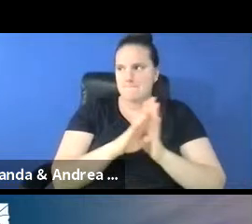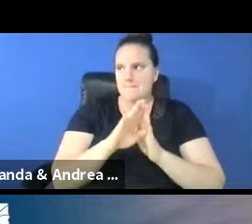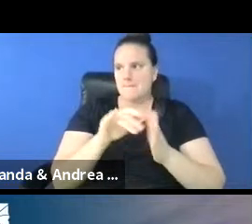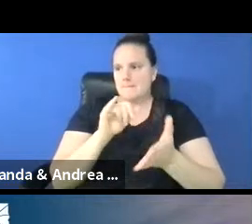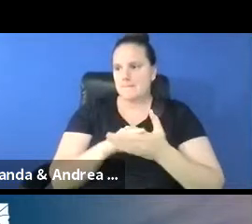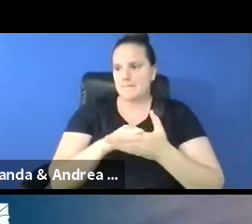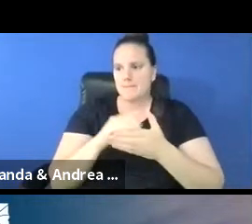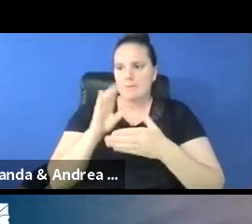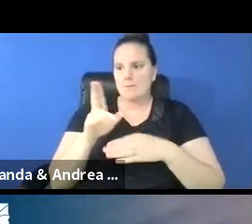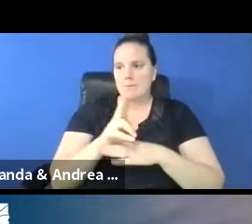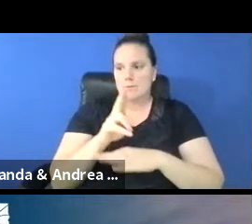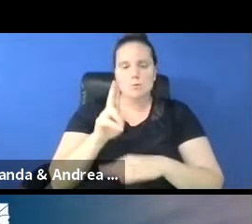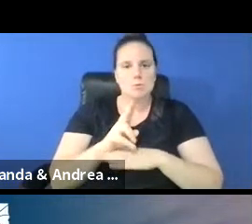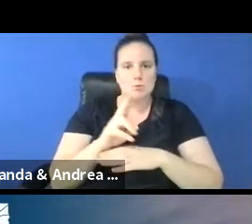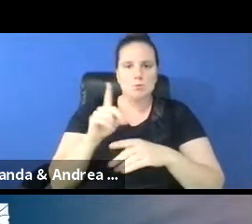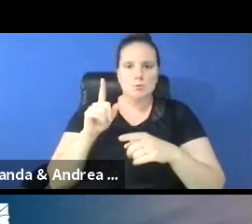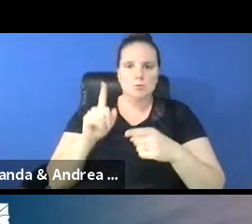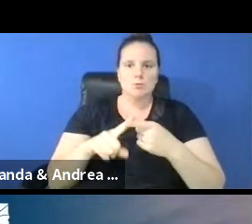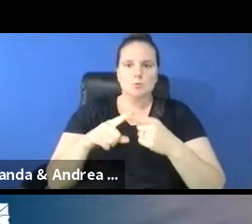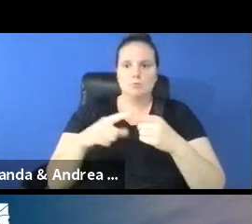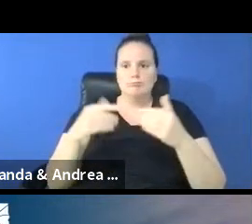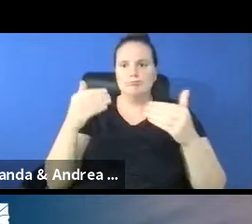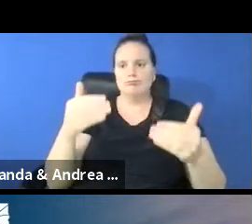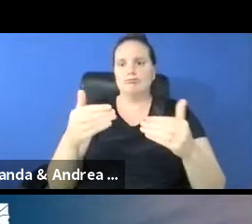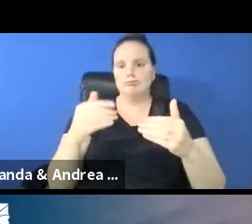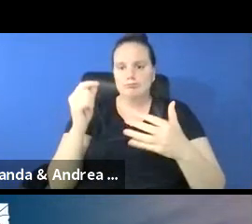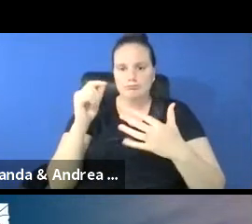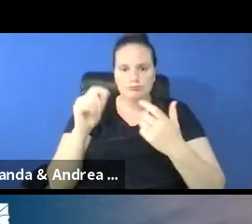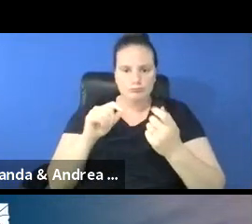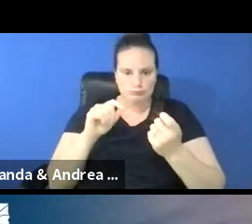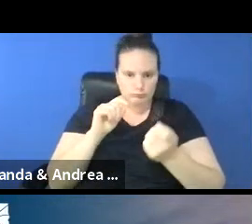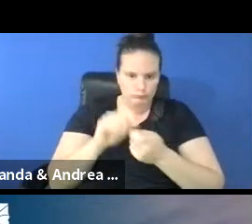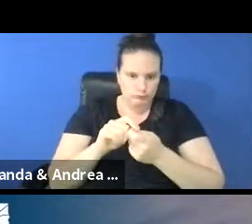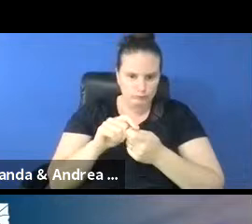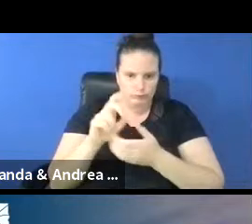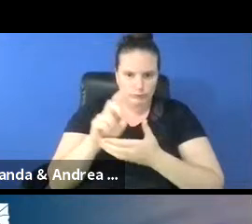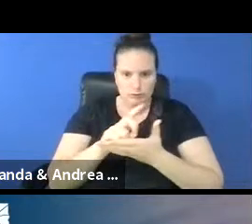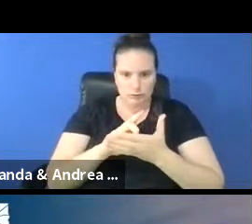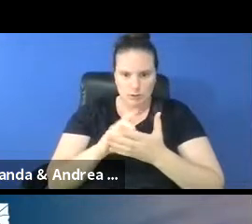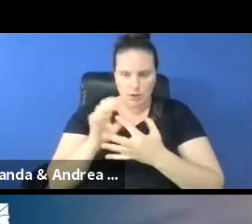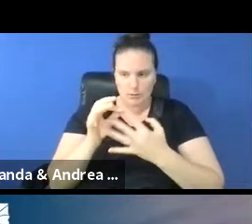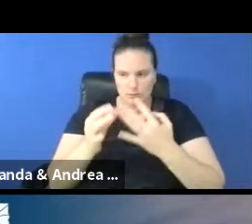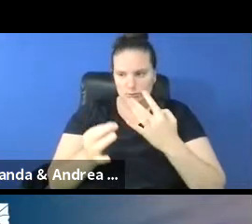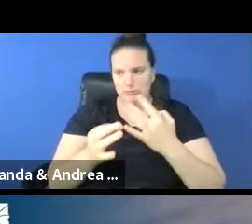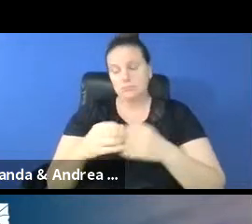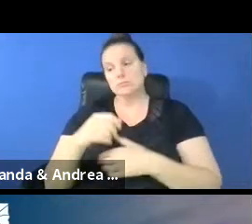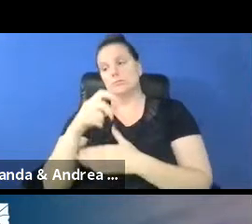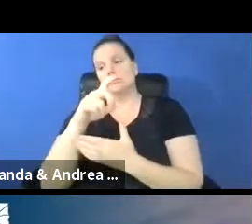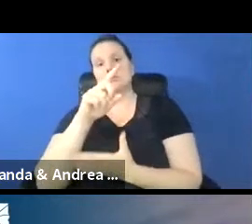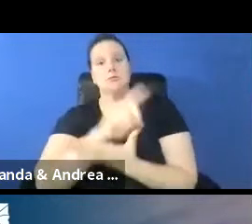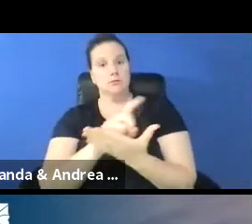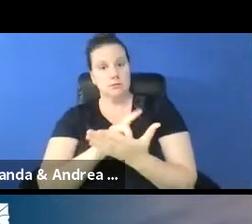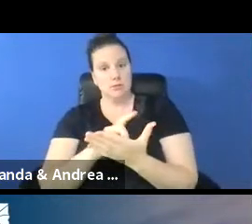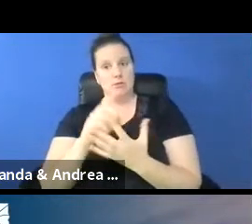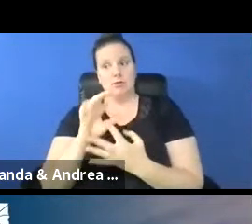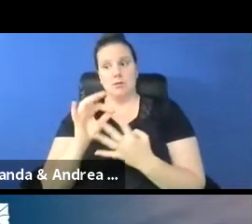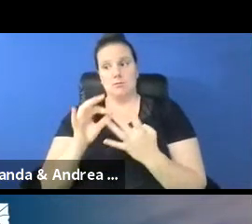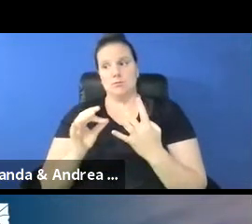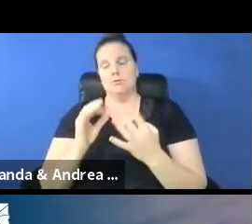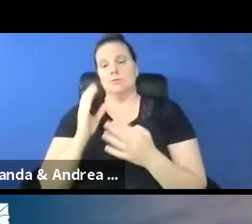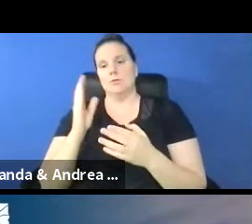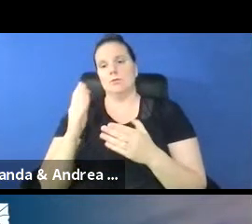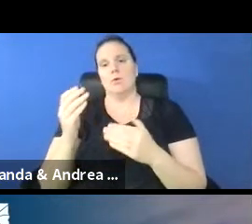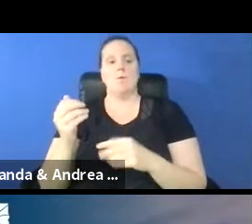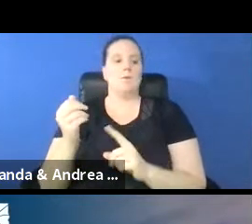to be used to further refine the design options. And the design options are going to be